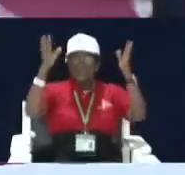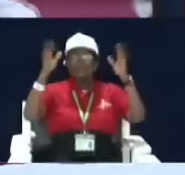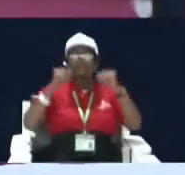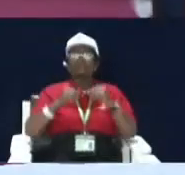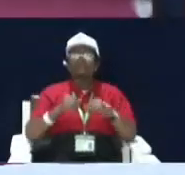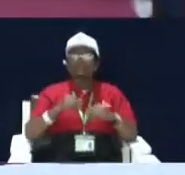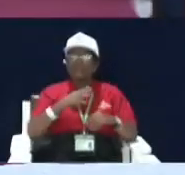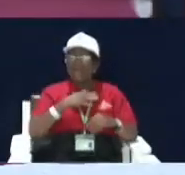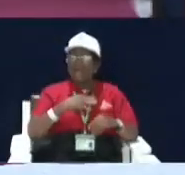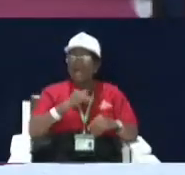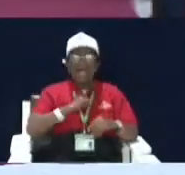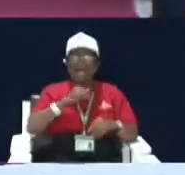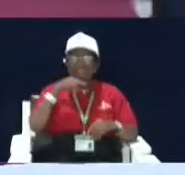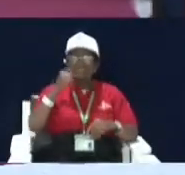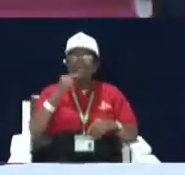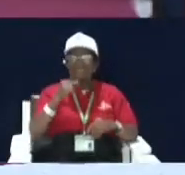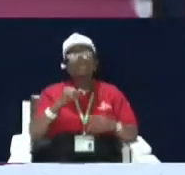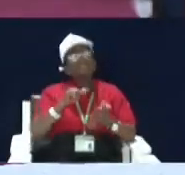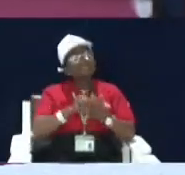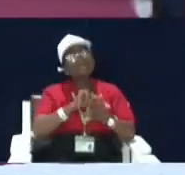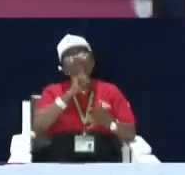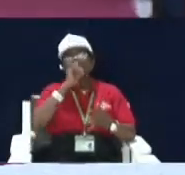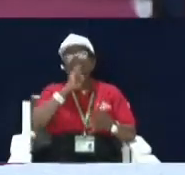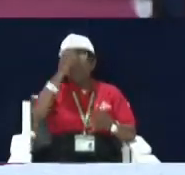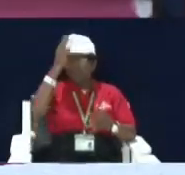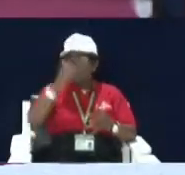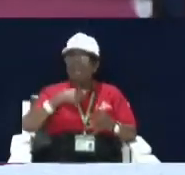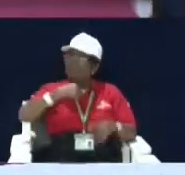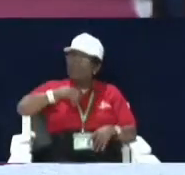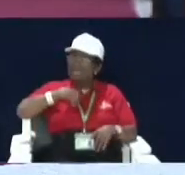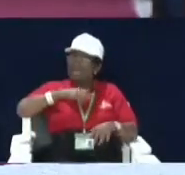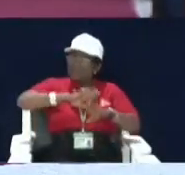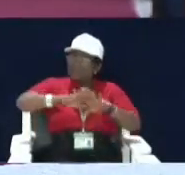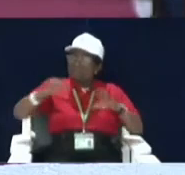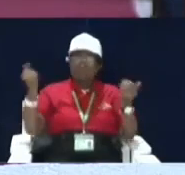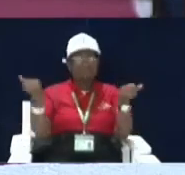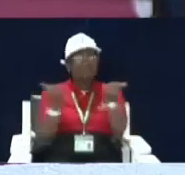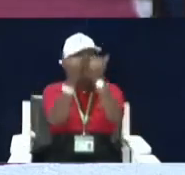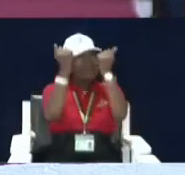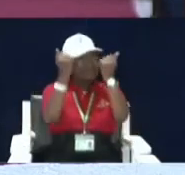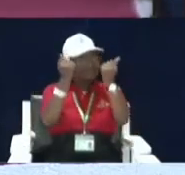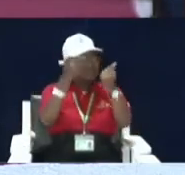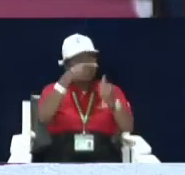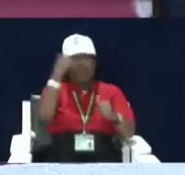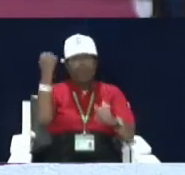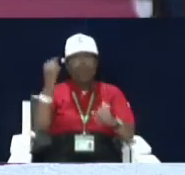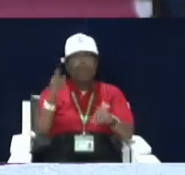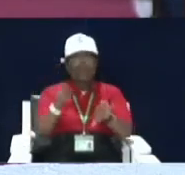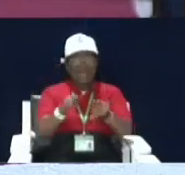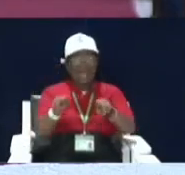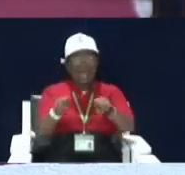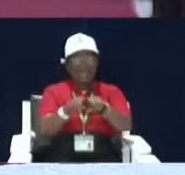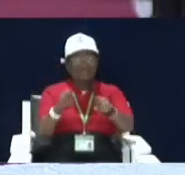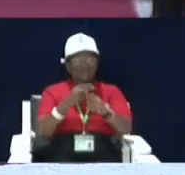I said, that's why I don't fight. Because the moment I begin to fight,